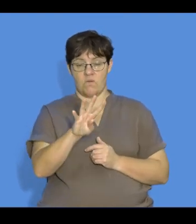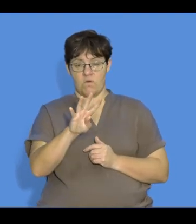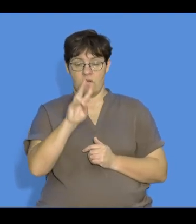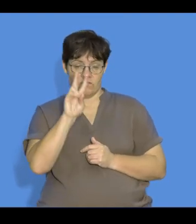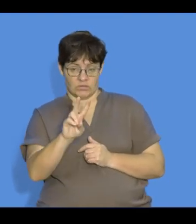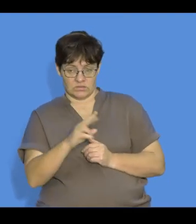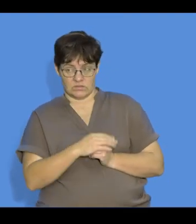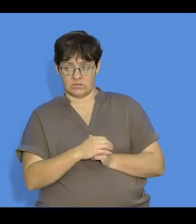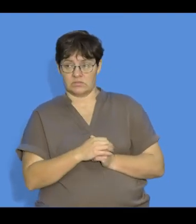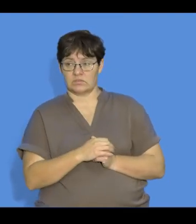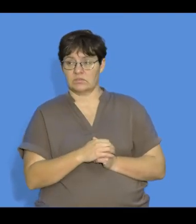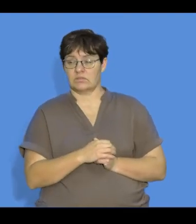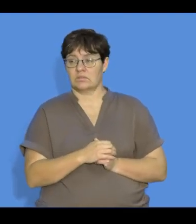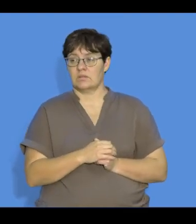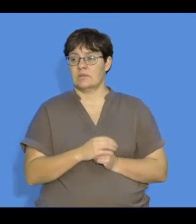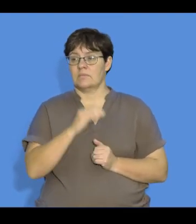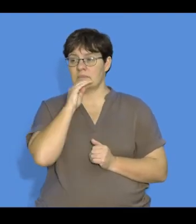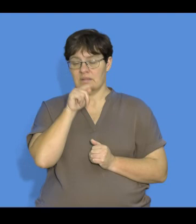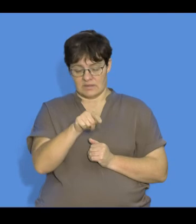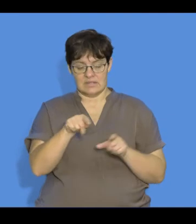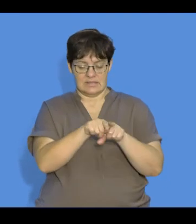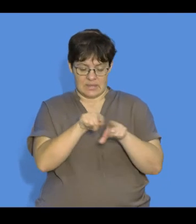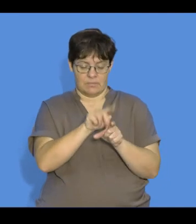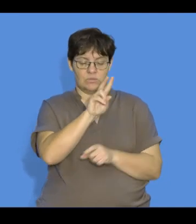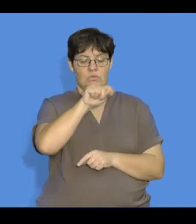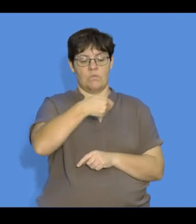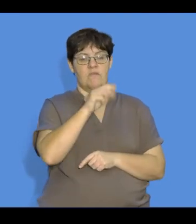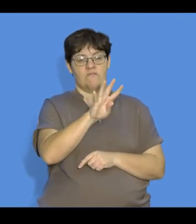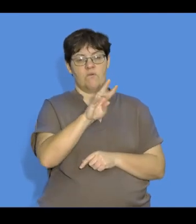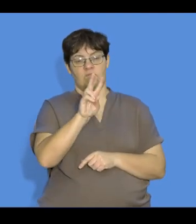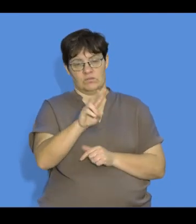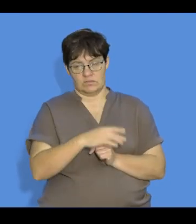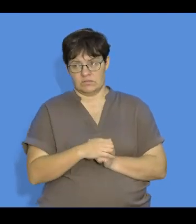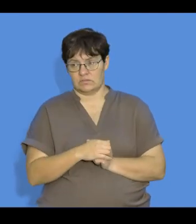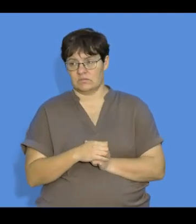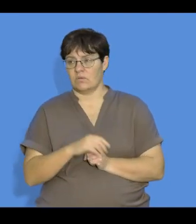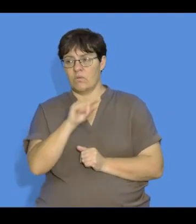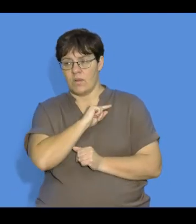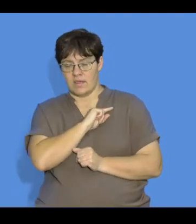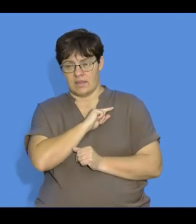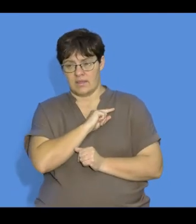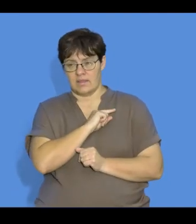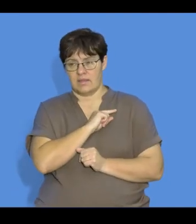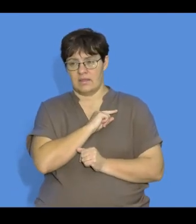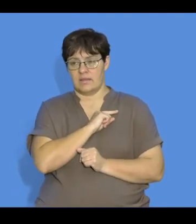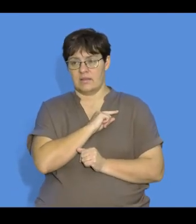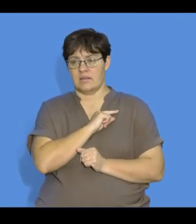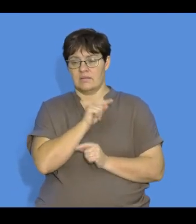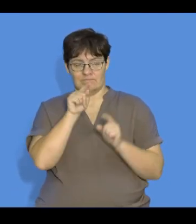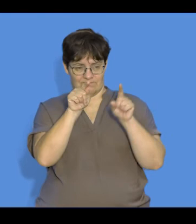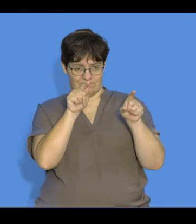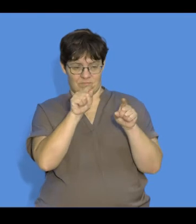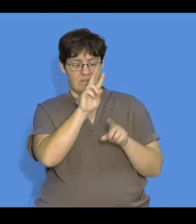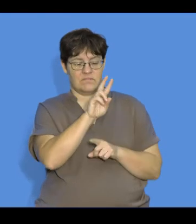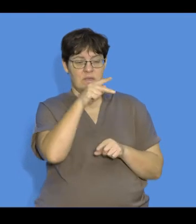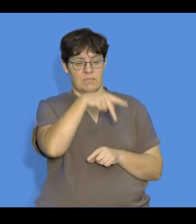it means also this is also 2,4 volts, right? Why? Because we of this fact that